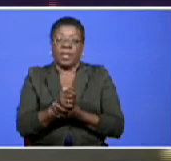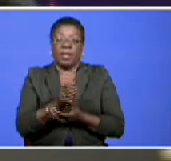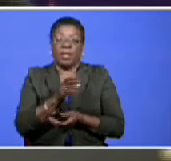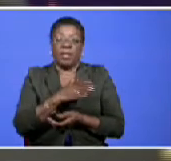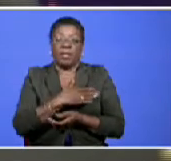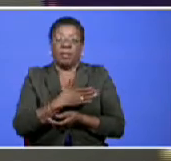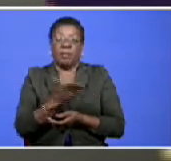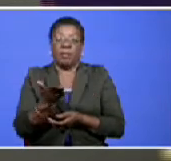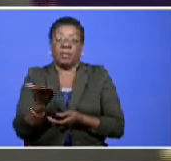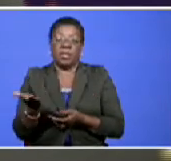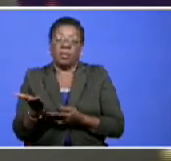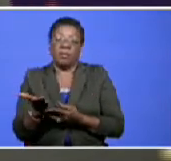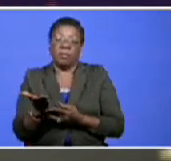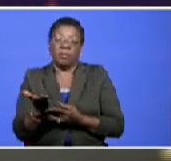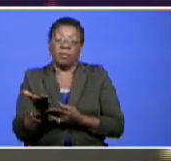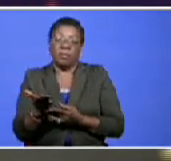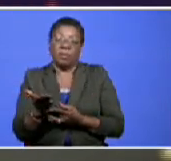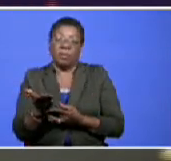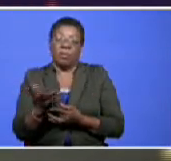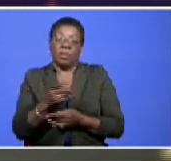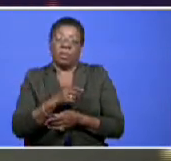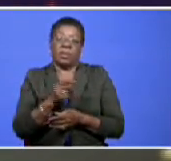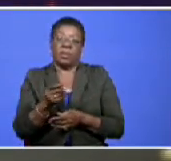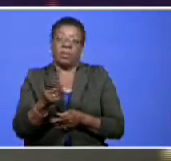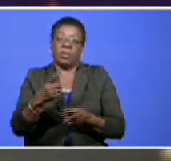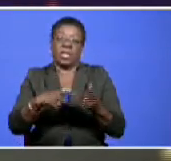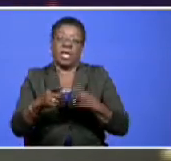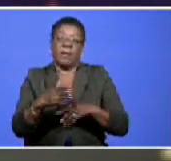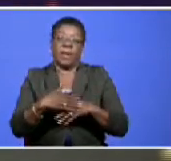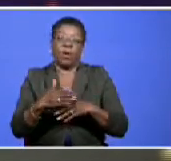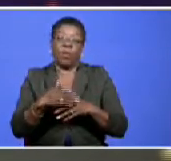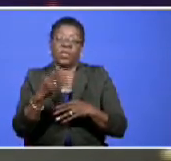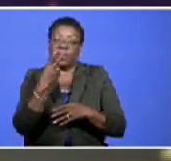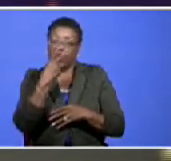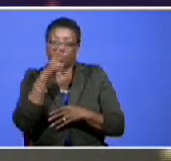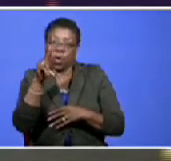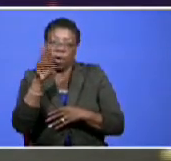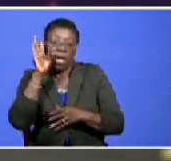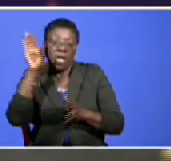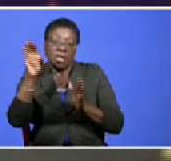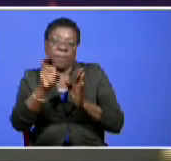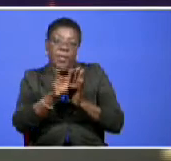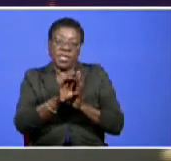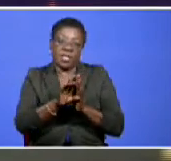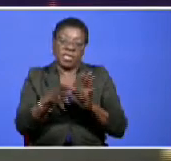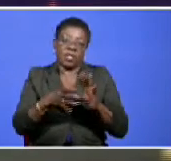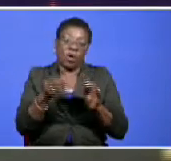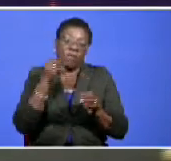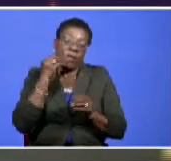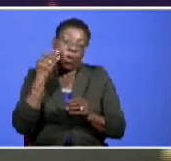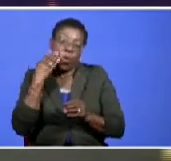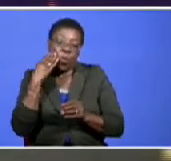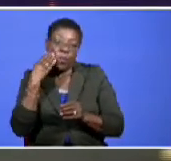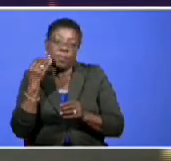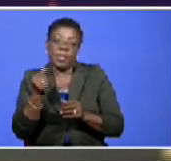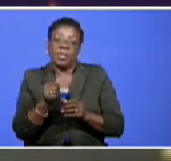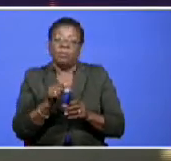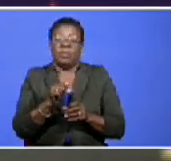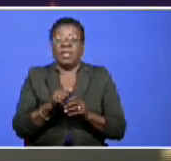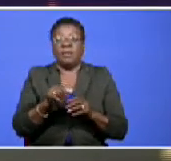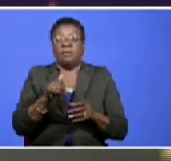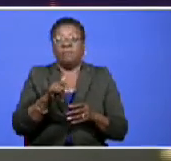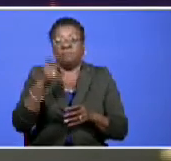like I said in the Players Tribune, that was the shelter when I came back home and I saw the fishes swimming in my house and everything was just turned over. But for